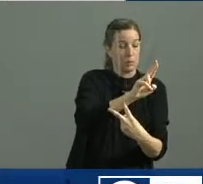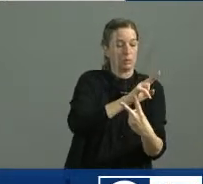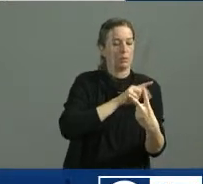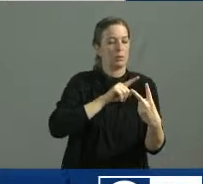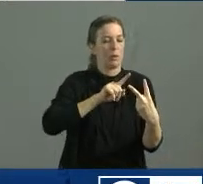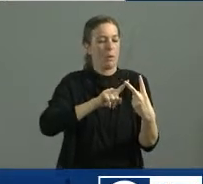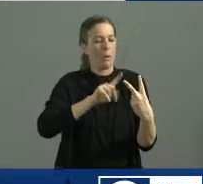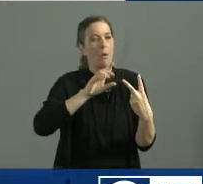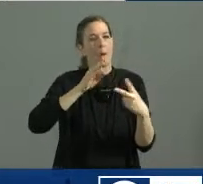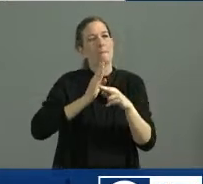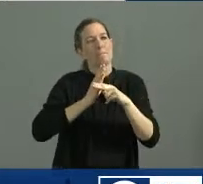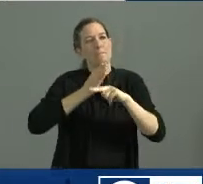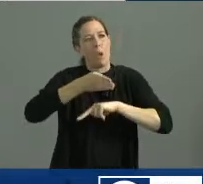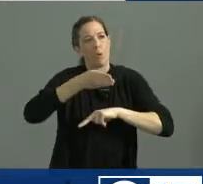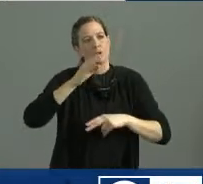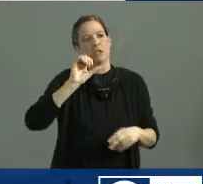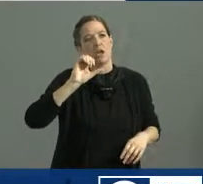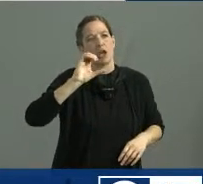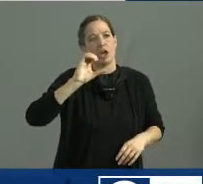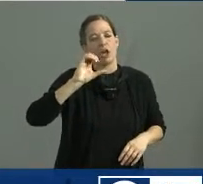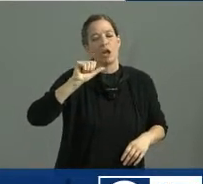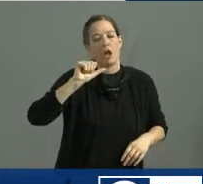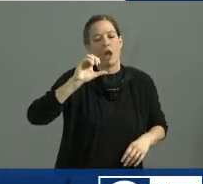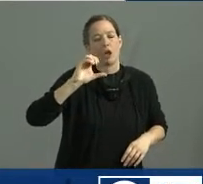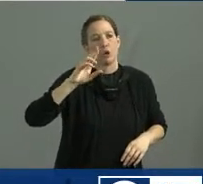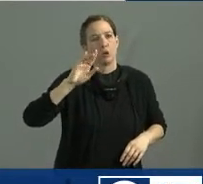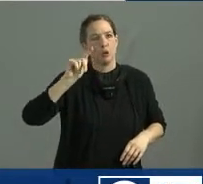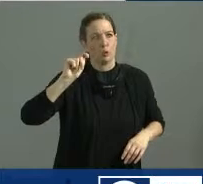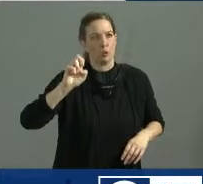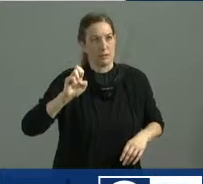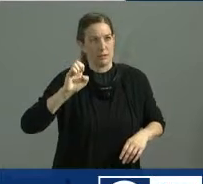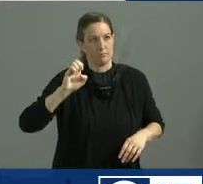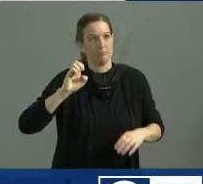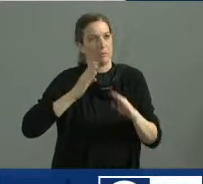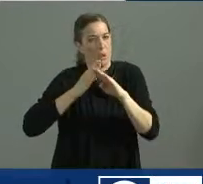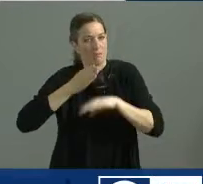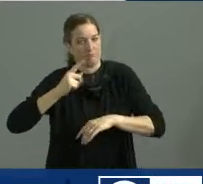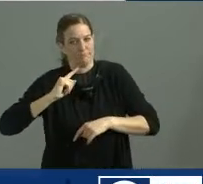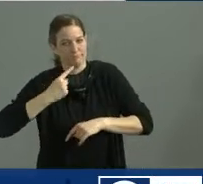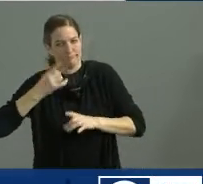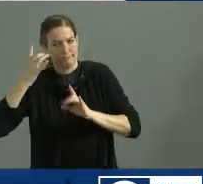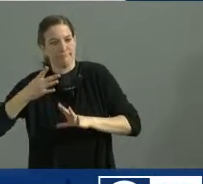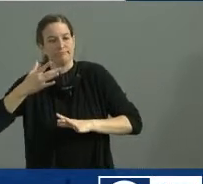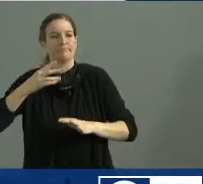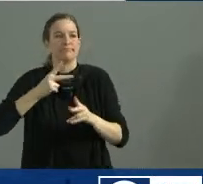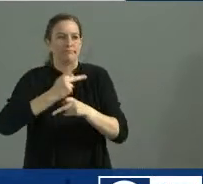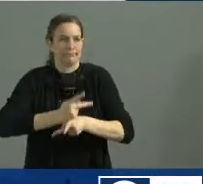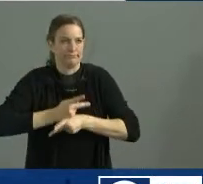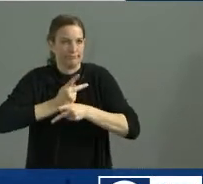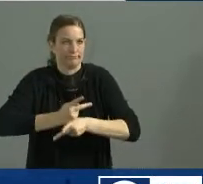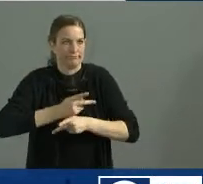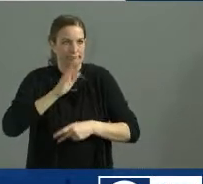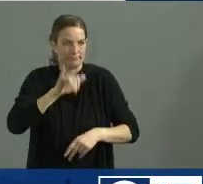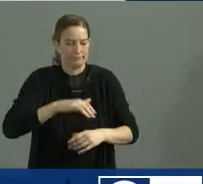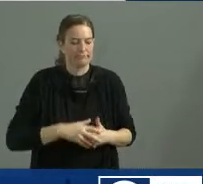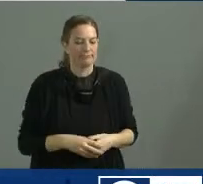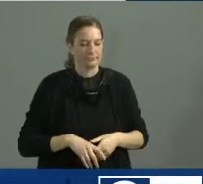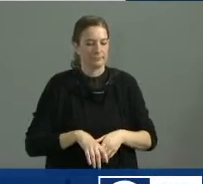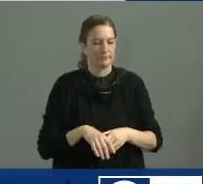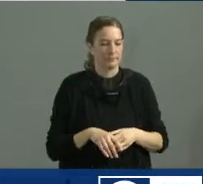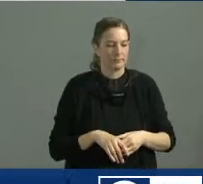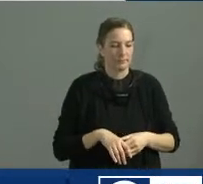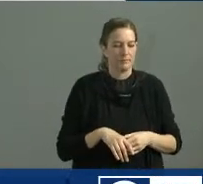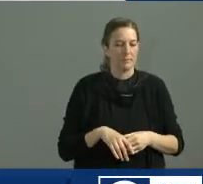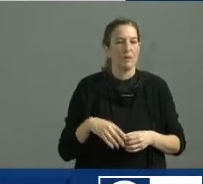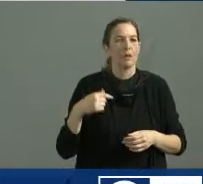like the post-acute care. As they went back through, we were identified that there was a reduced number